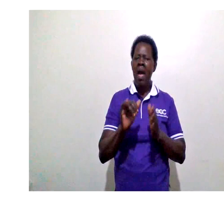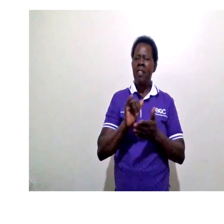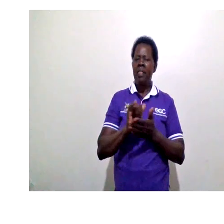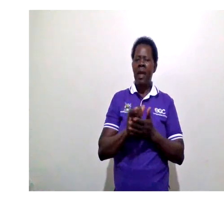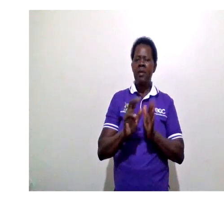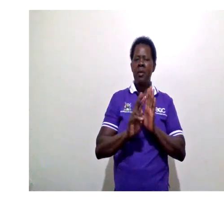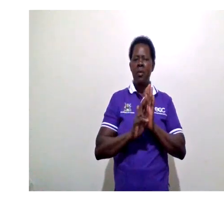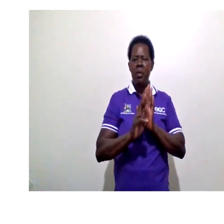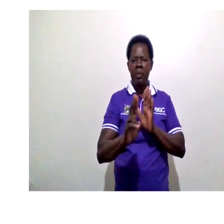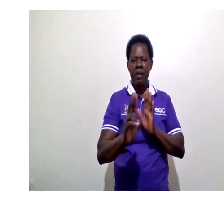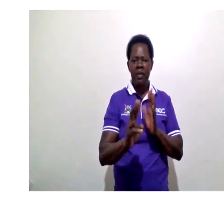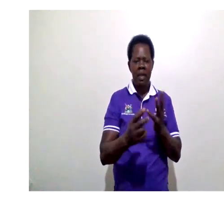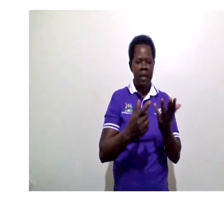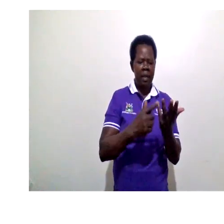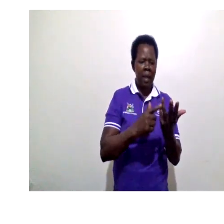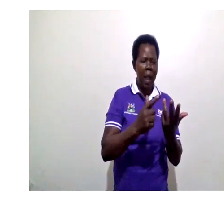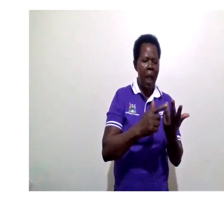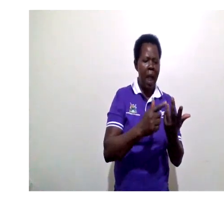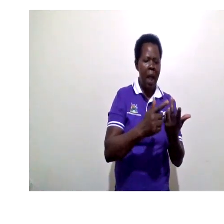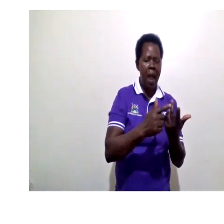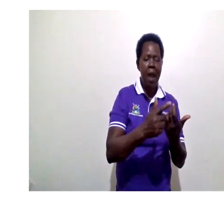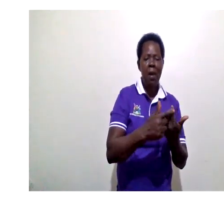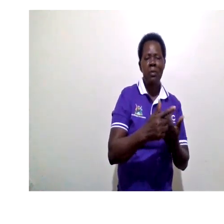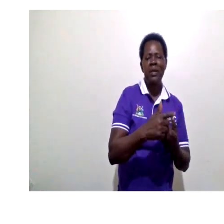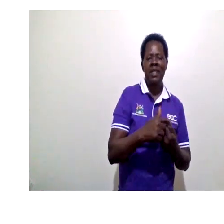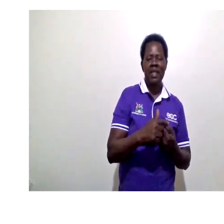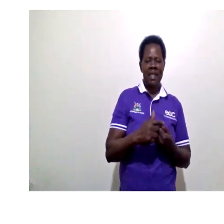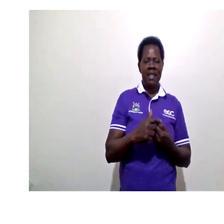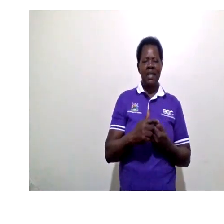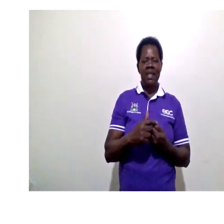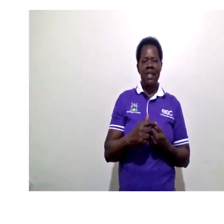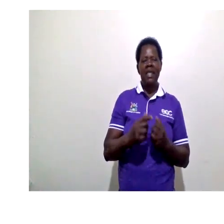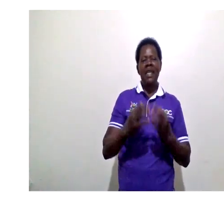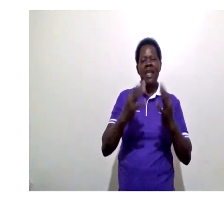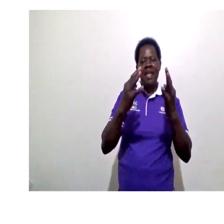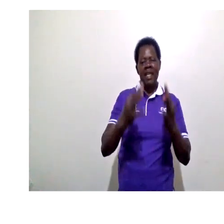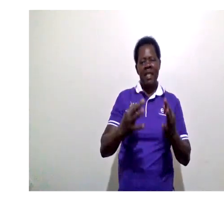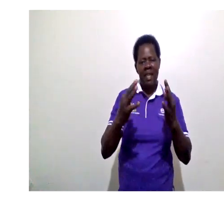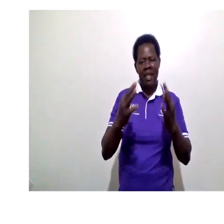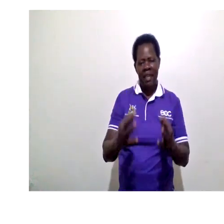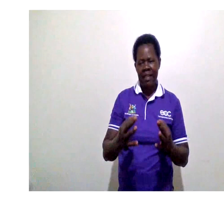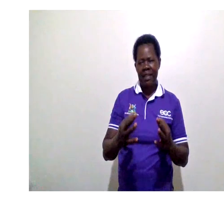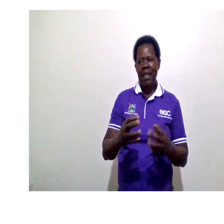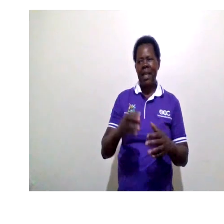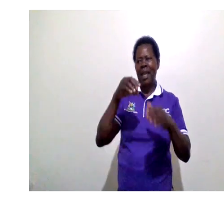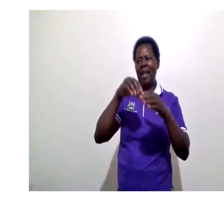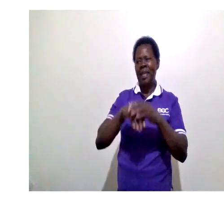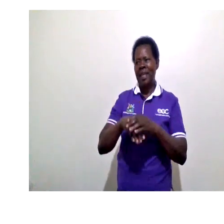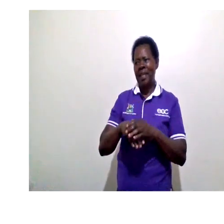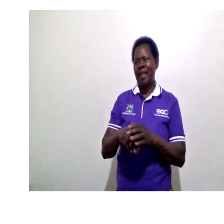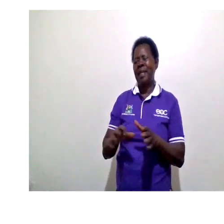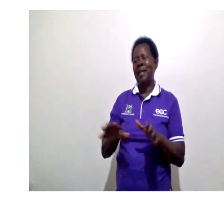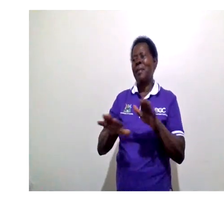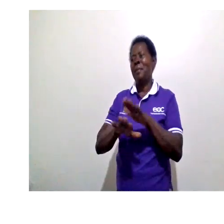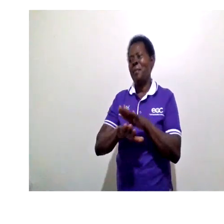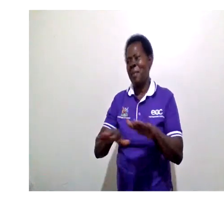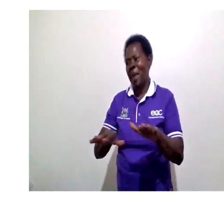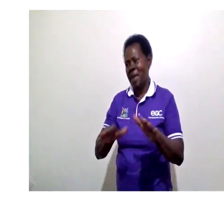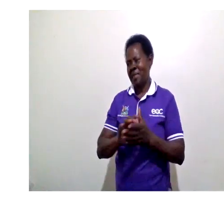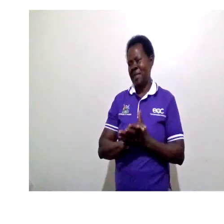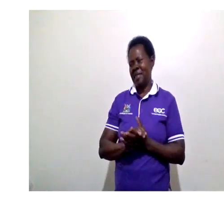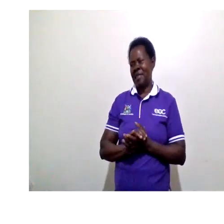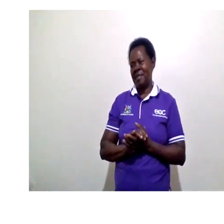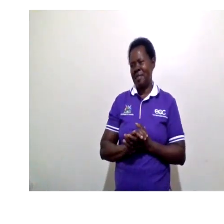Watch there. It's numbers that represent counting